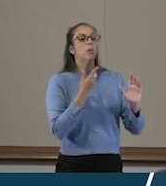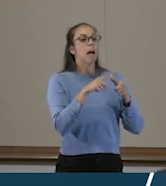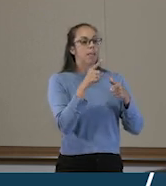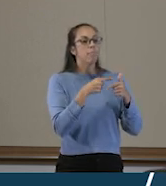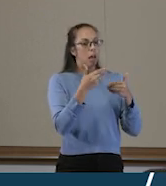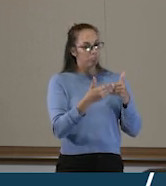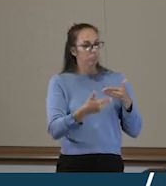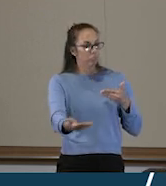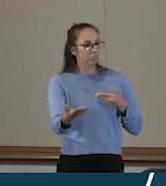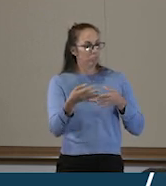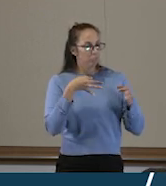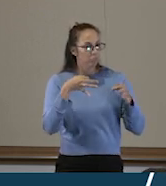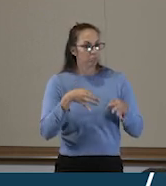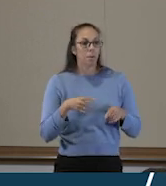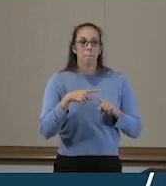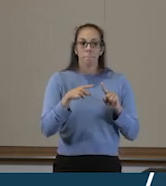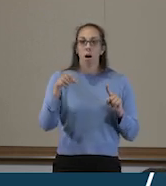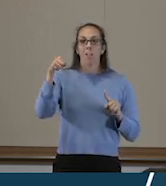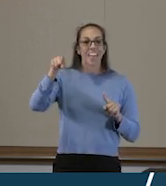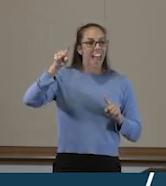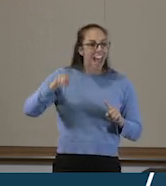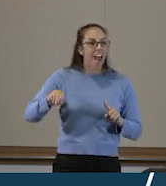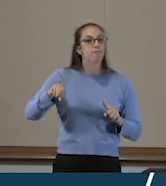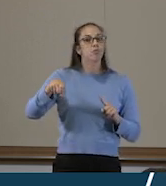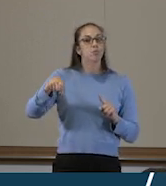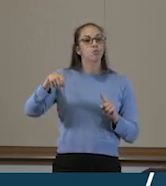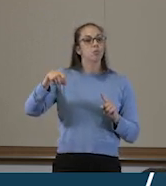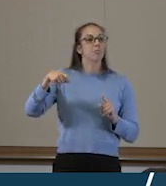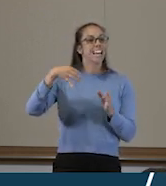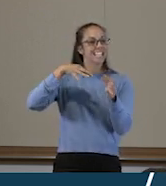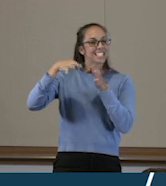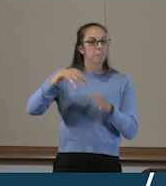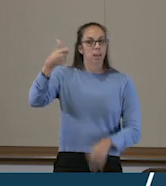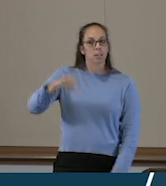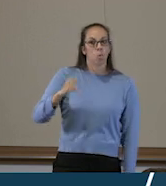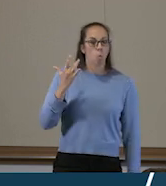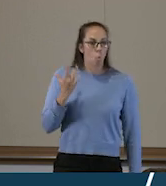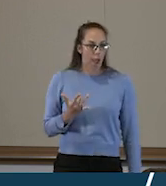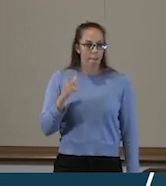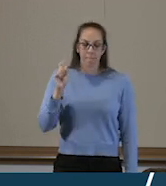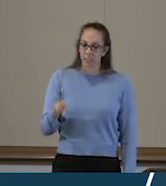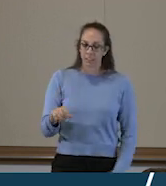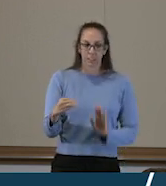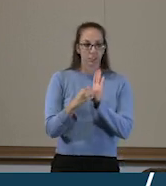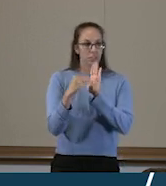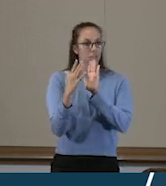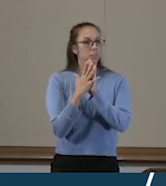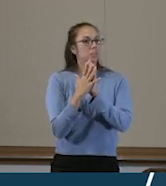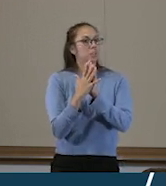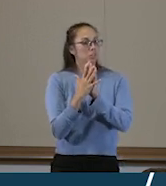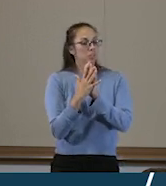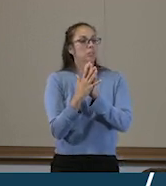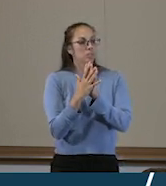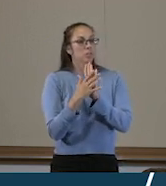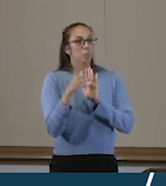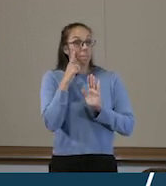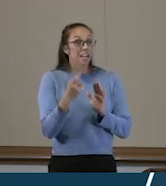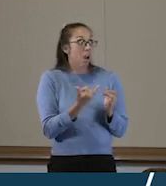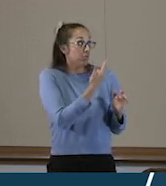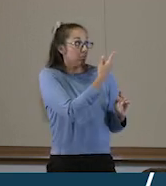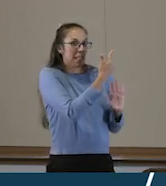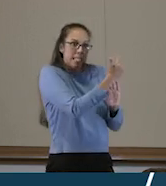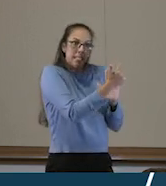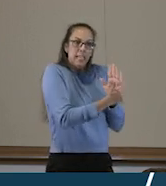here? But they have to tell you why in writing if they're going to reject it. But yes, typically they because it is now a